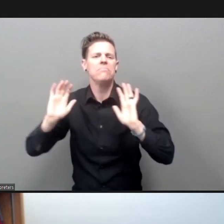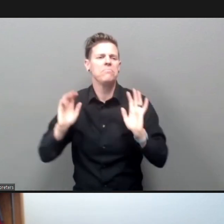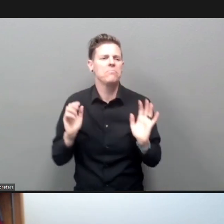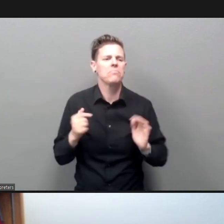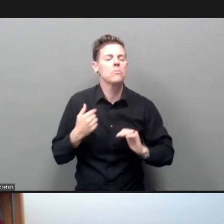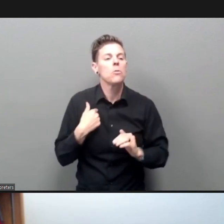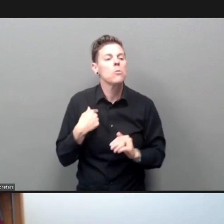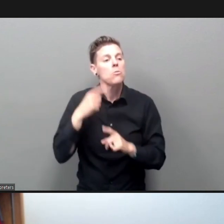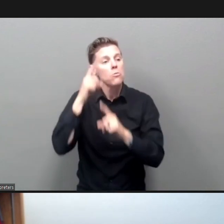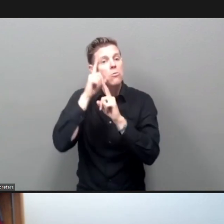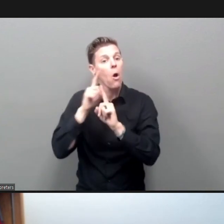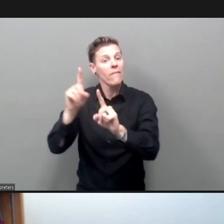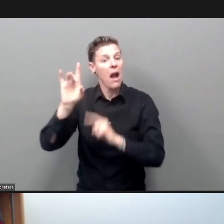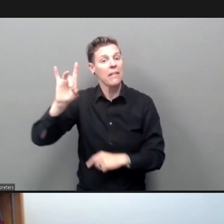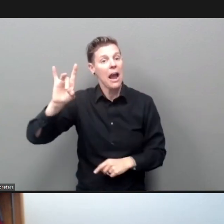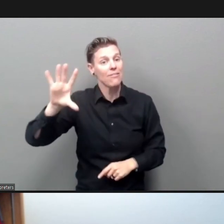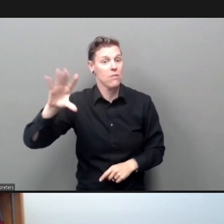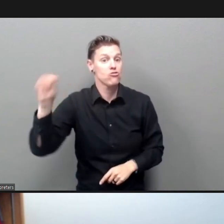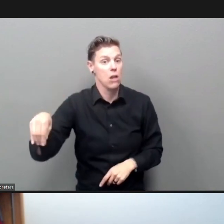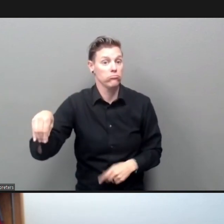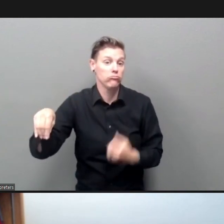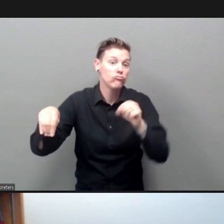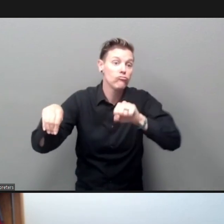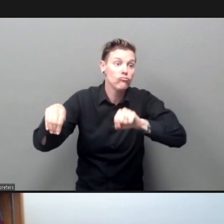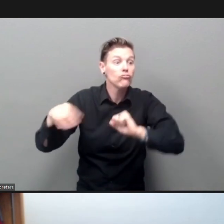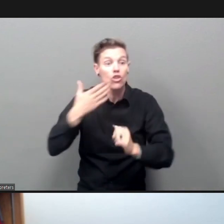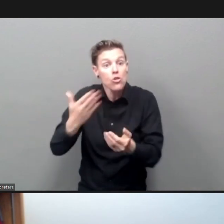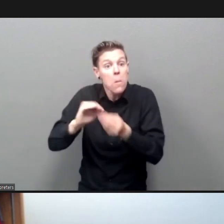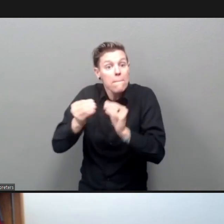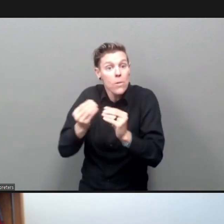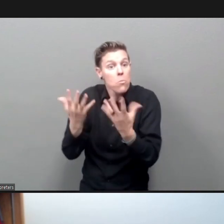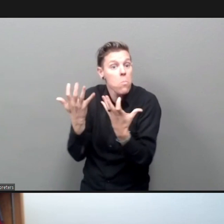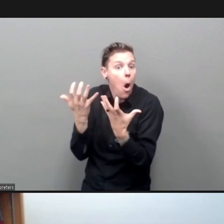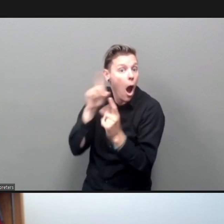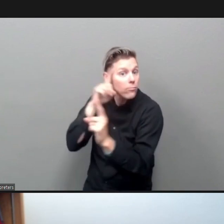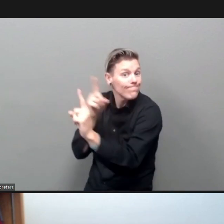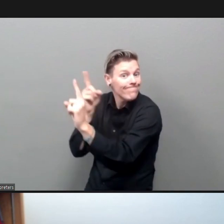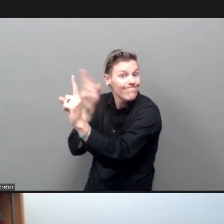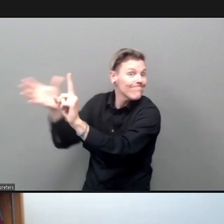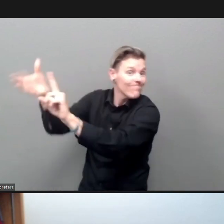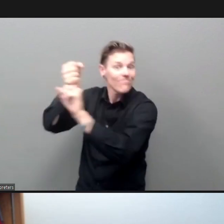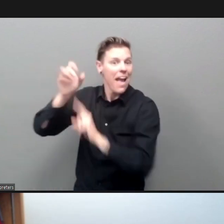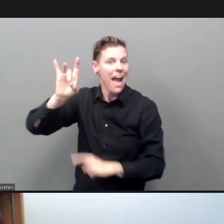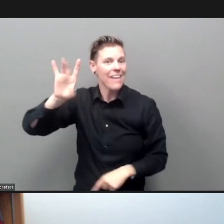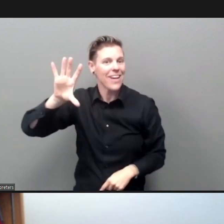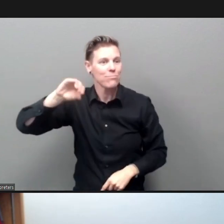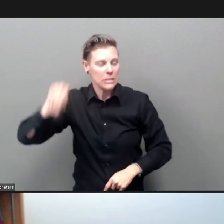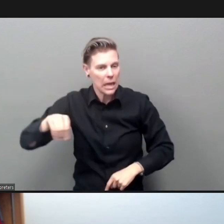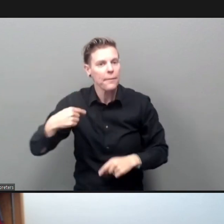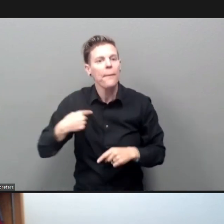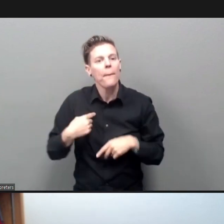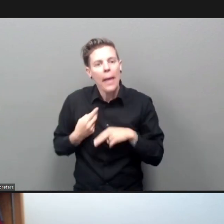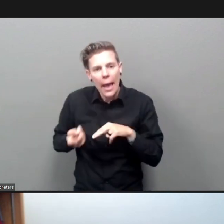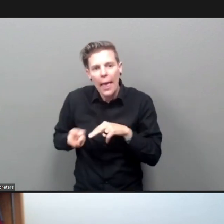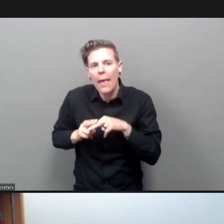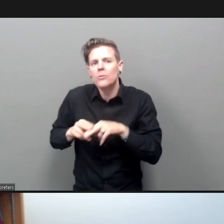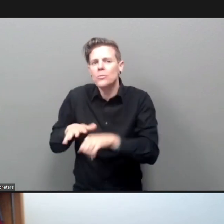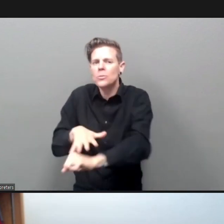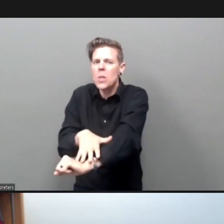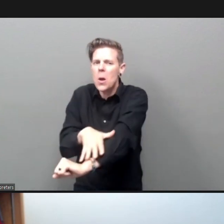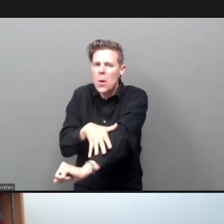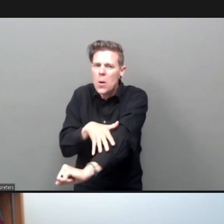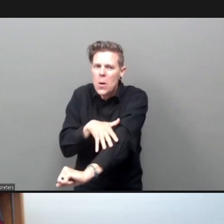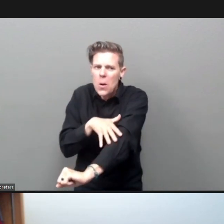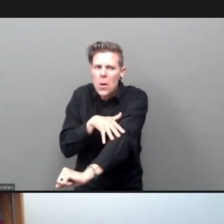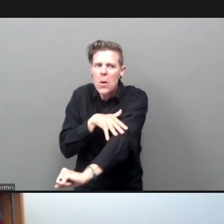I'm going to keep inching up. So I'm real pleased with that. But I don't think there's a magic number. And I think